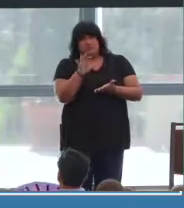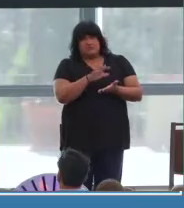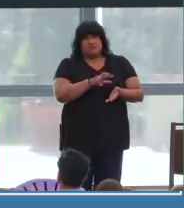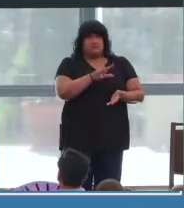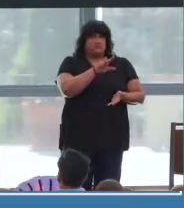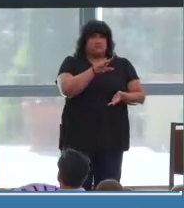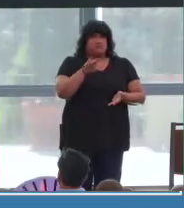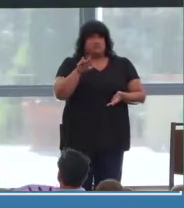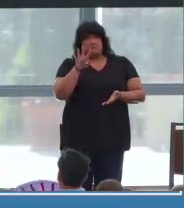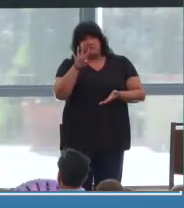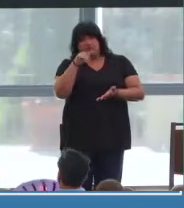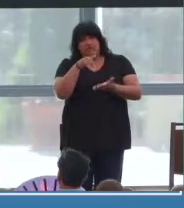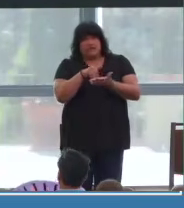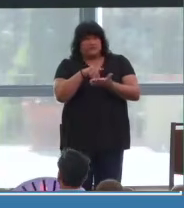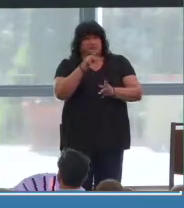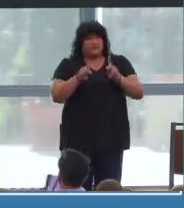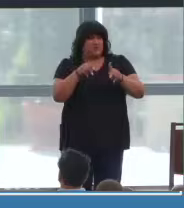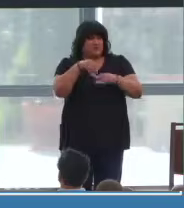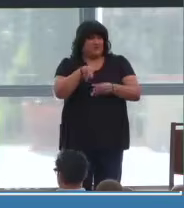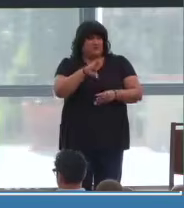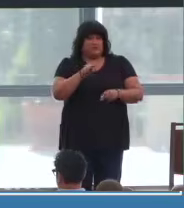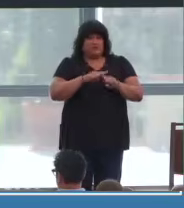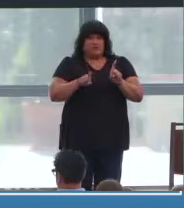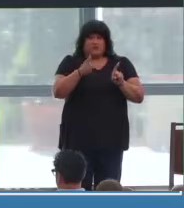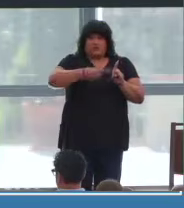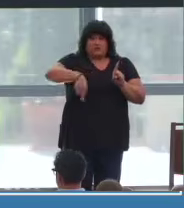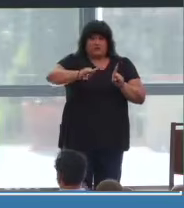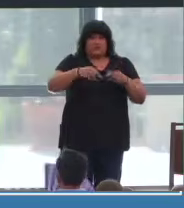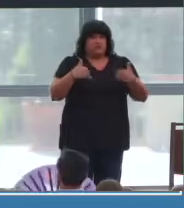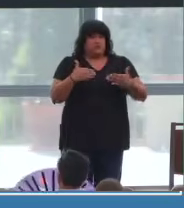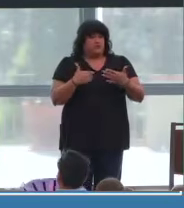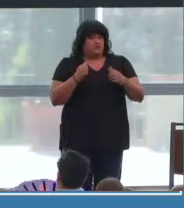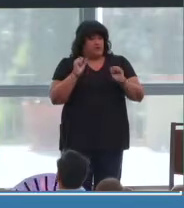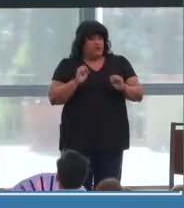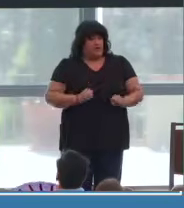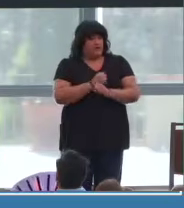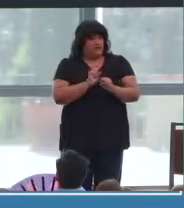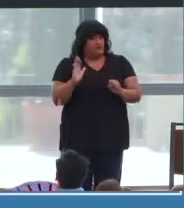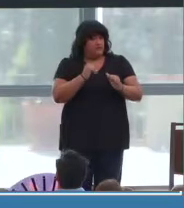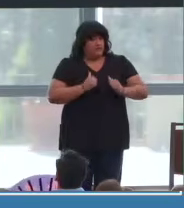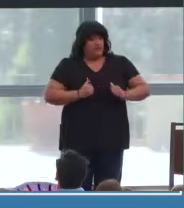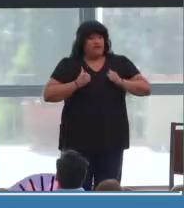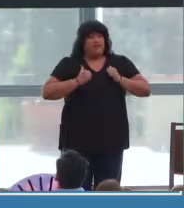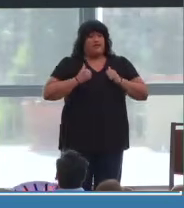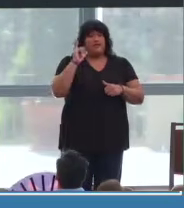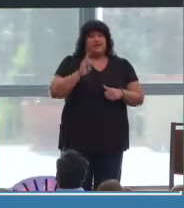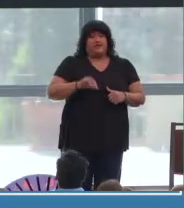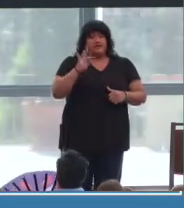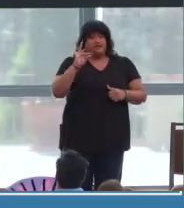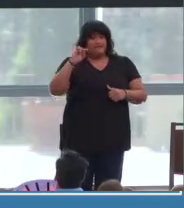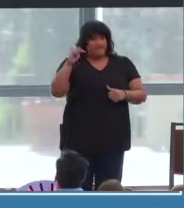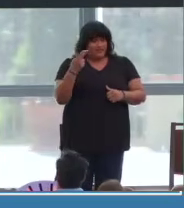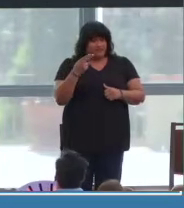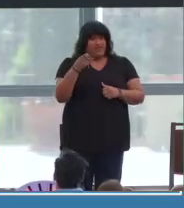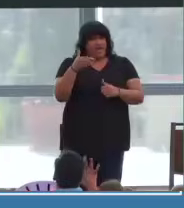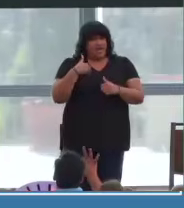United States. But for those, it could be absolutely life-saving. So Fate, which is, has a table here, and you can